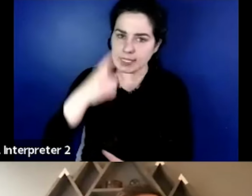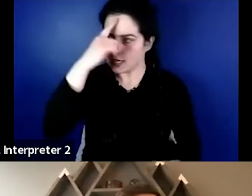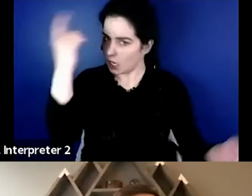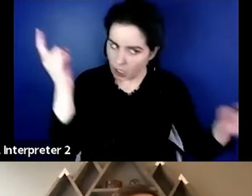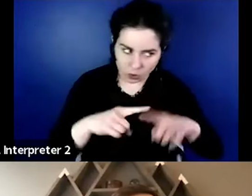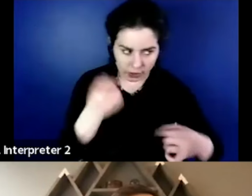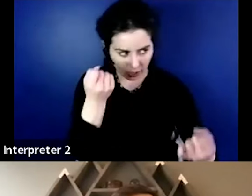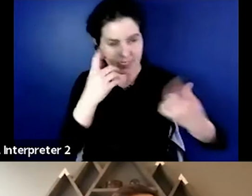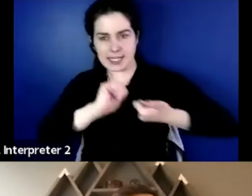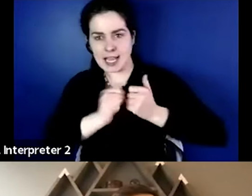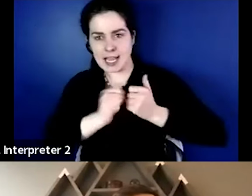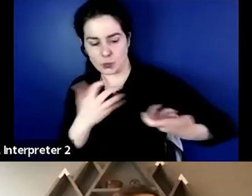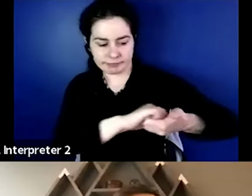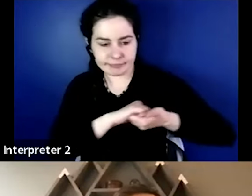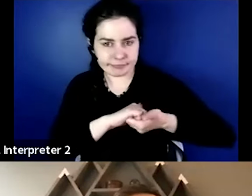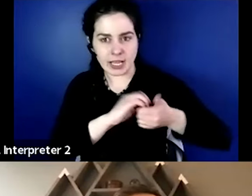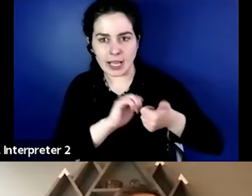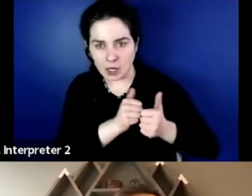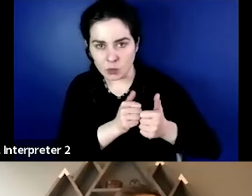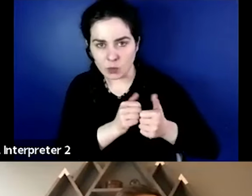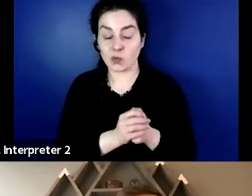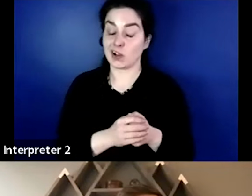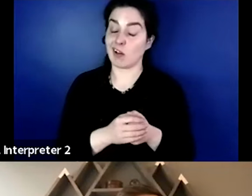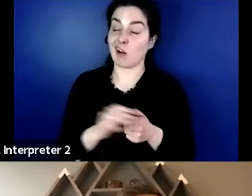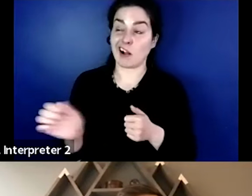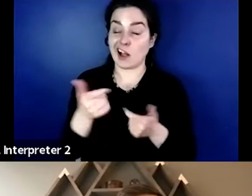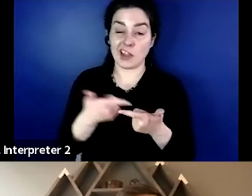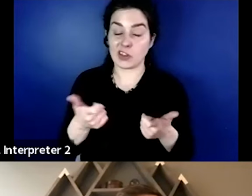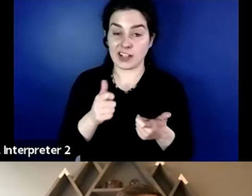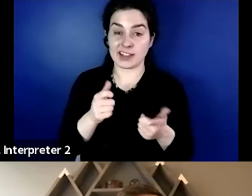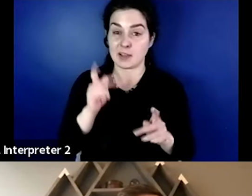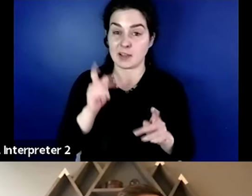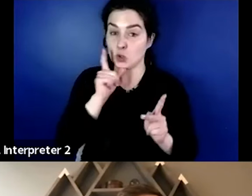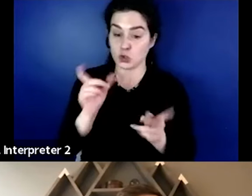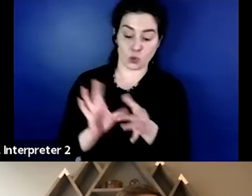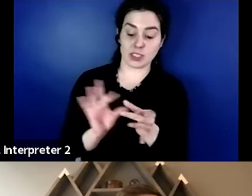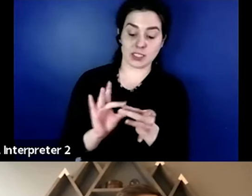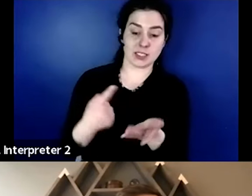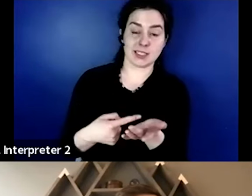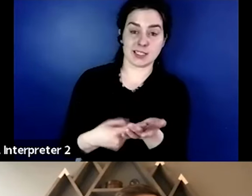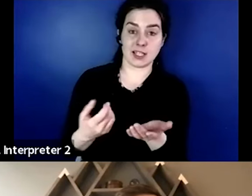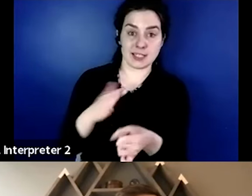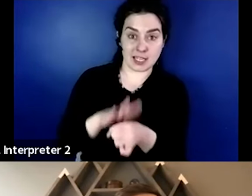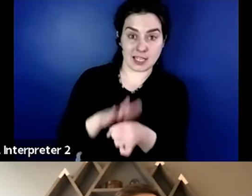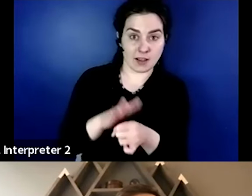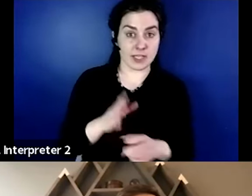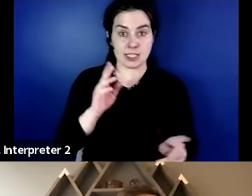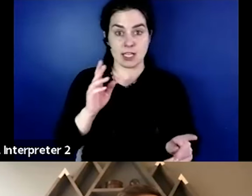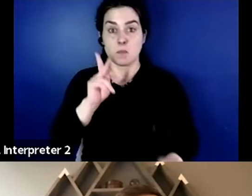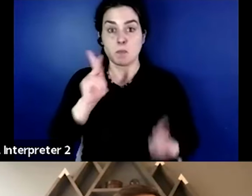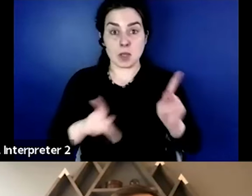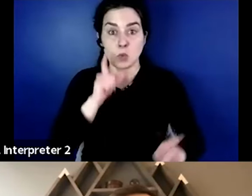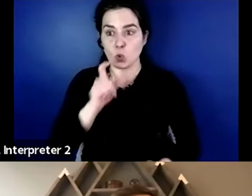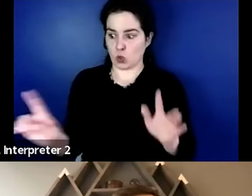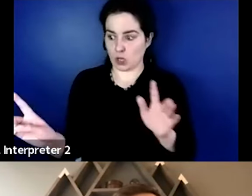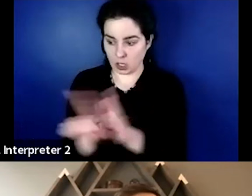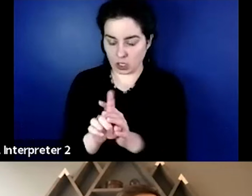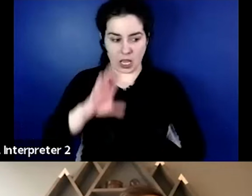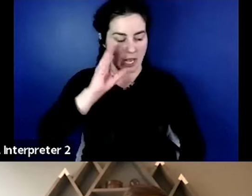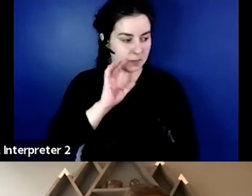do we work together? I think another thing that doesn't be brought up enough about folks in those roles is they also need places to debrief and attend to the trauma